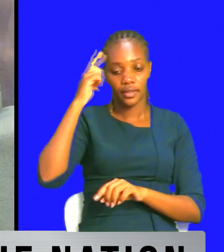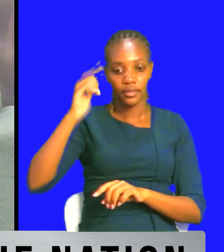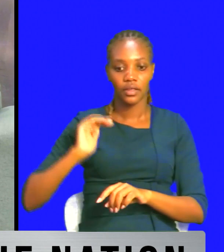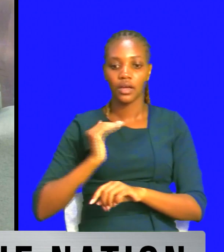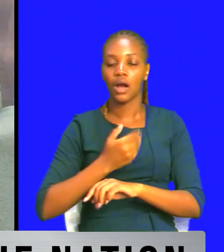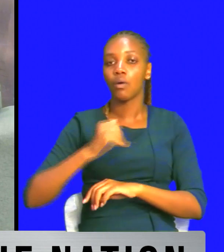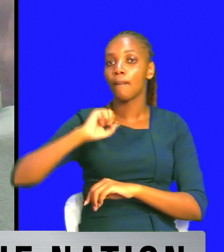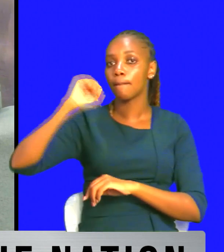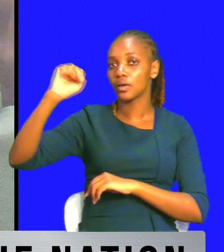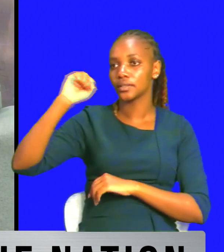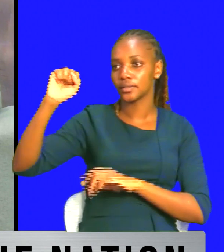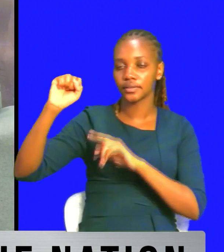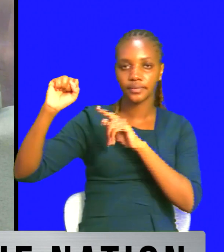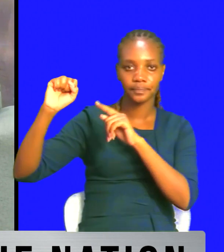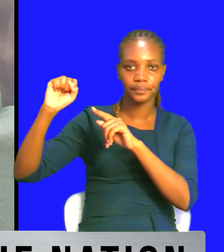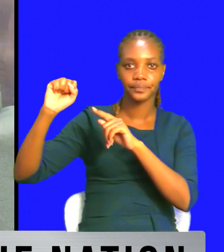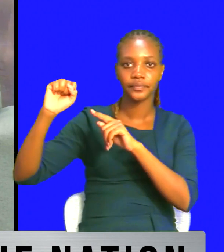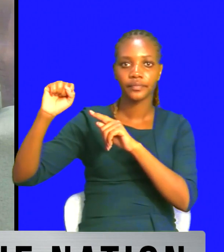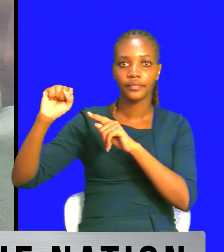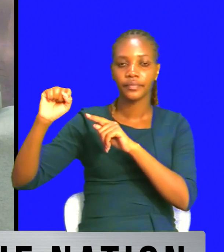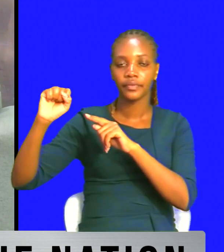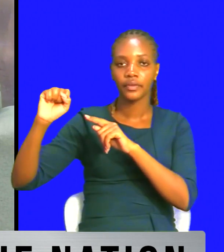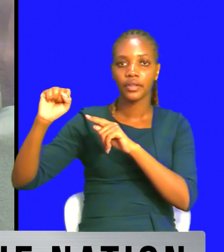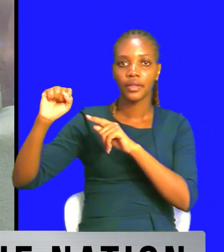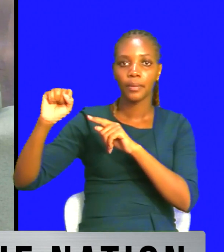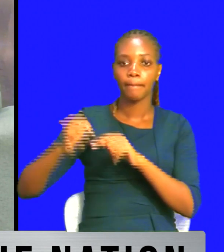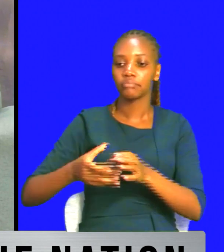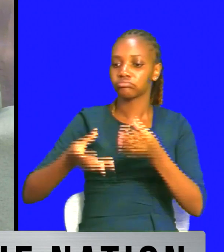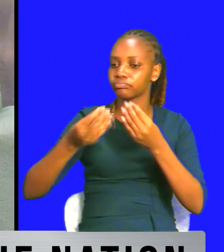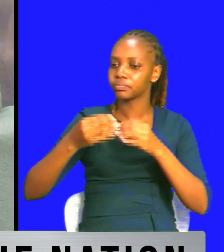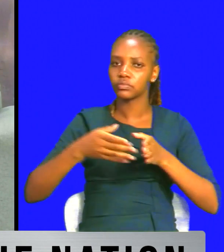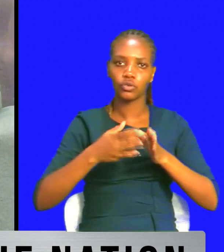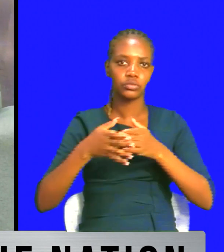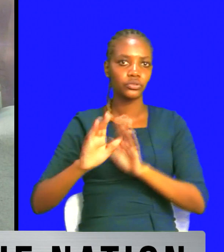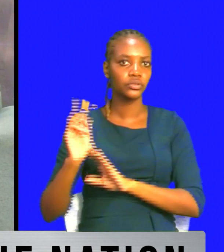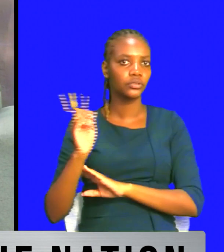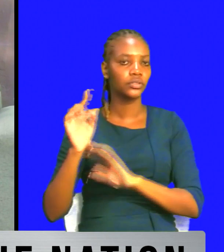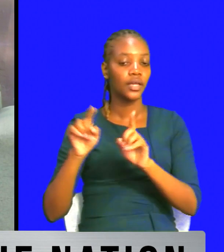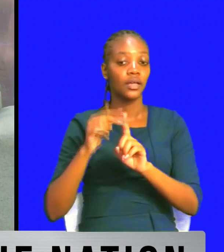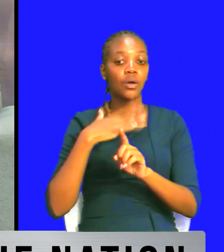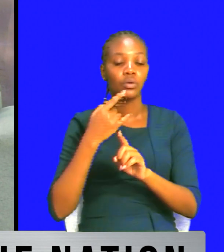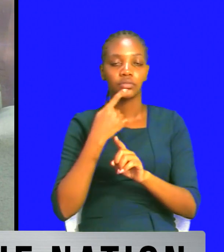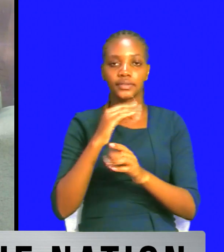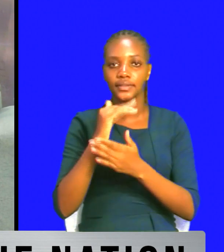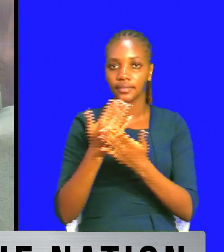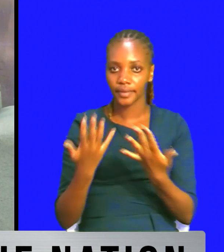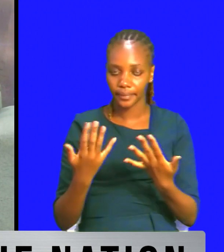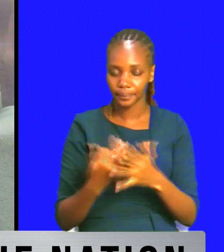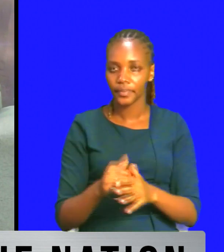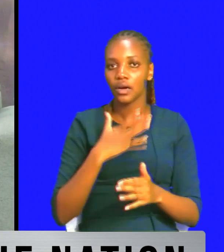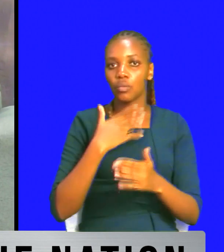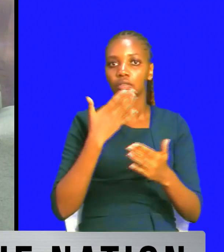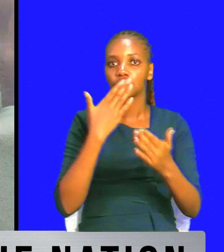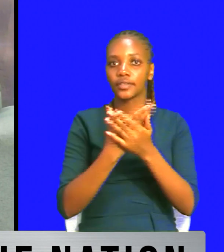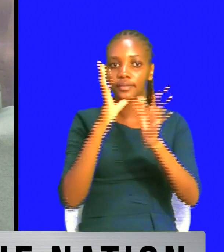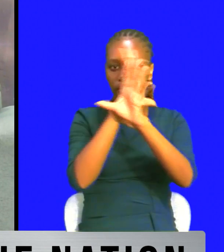is a politics that did not really give us the opportunity. And I want to say something here. I want to thank President